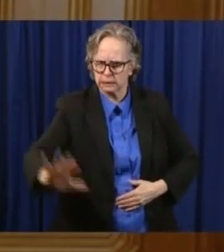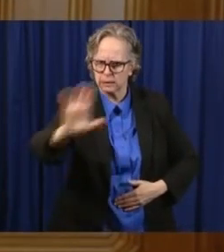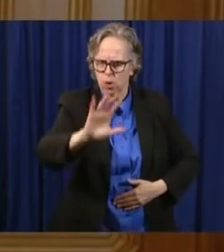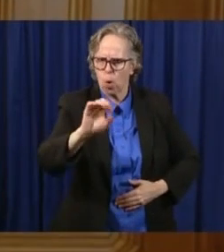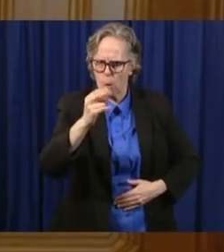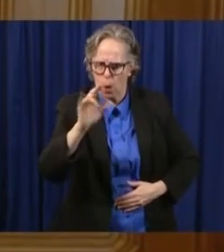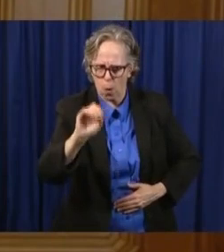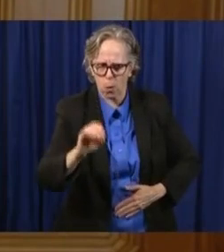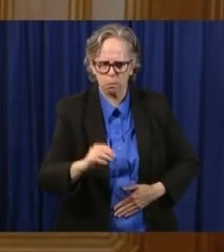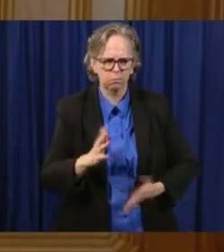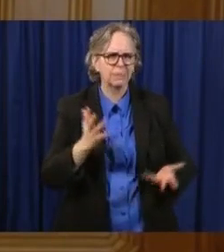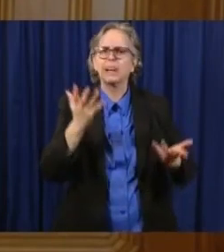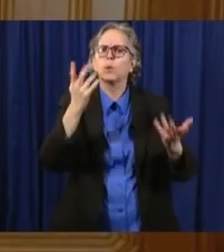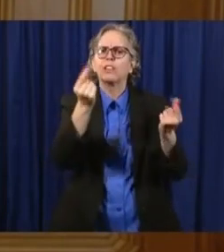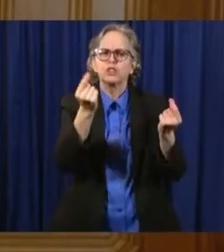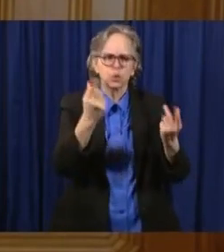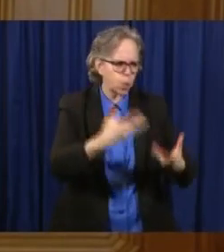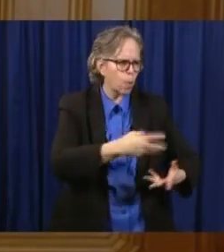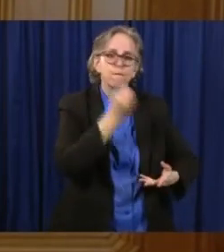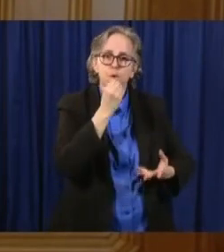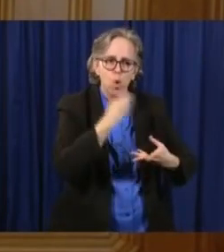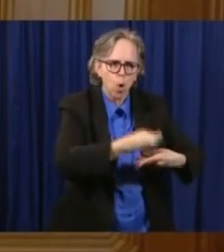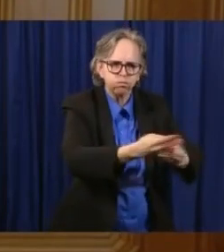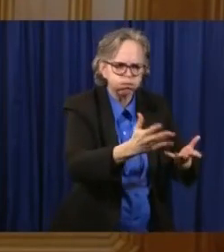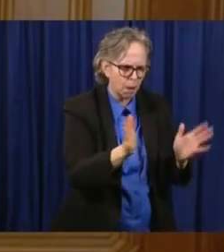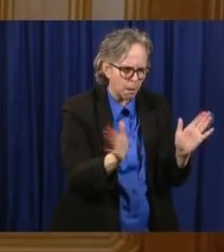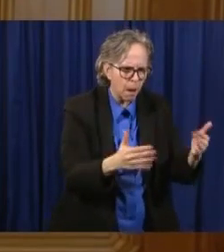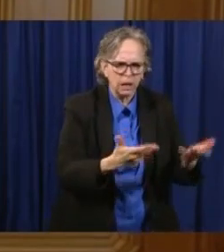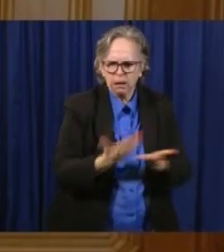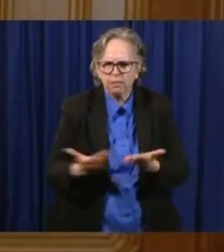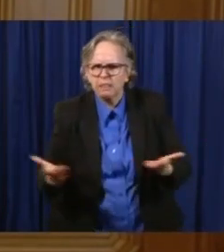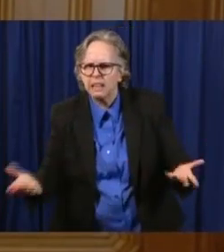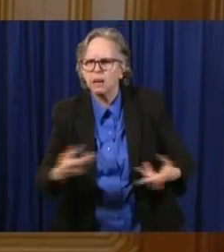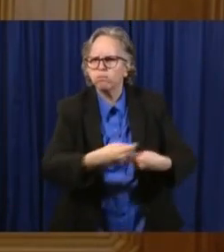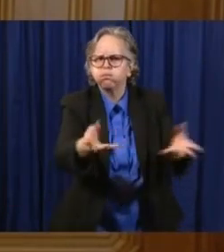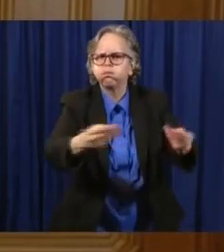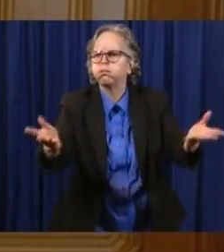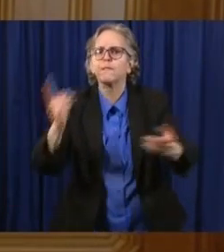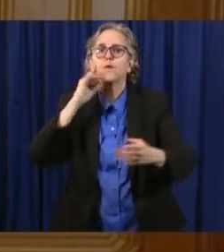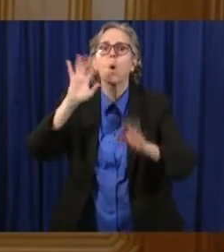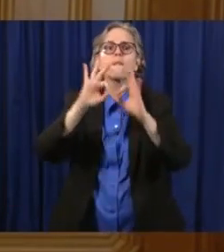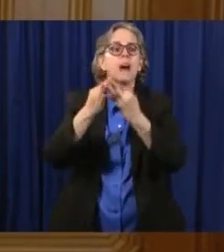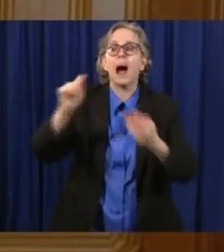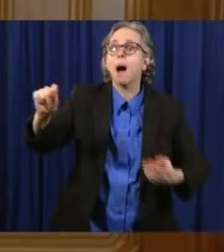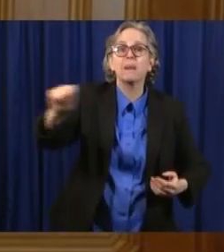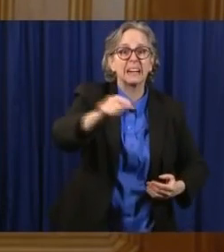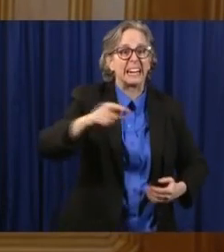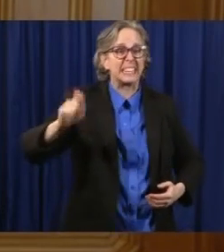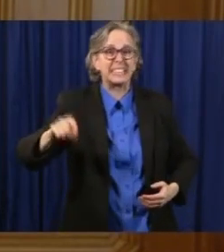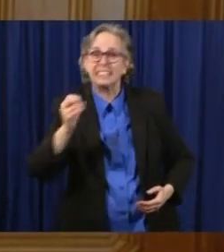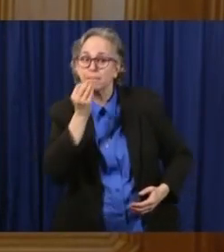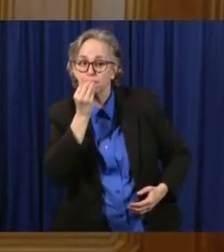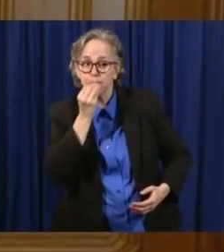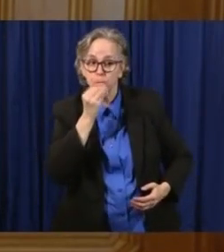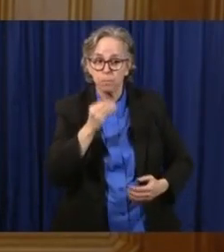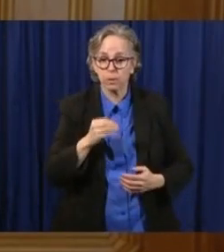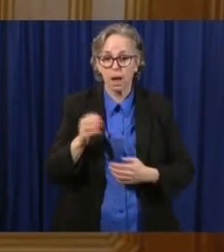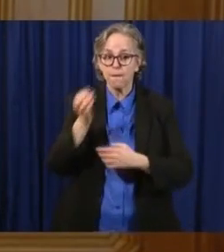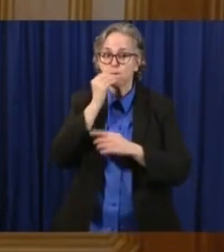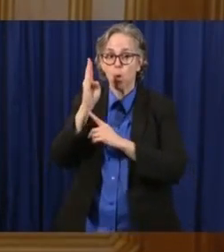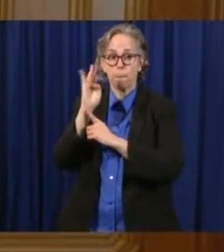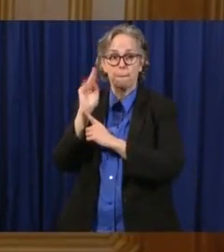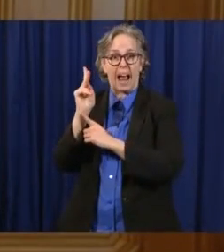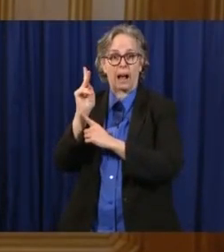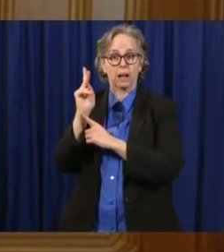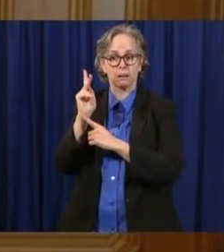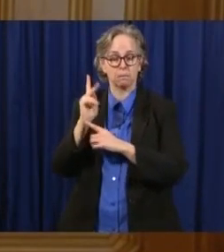food and supplies to families. These food banks heavily relied on volunteers. Many of these volunteers